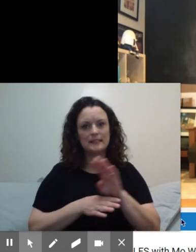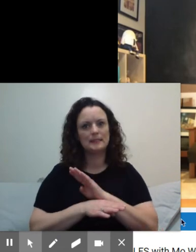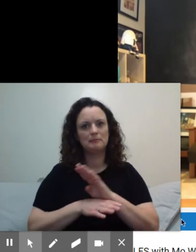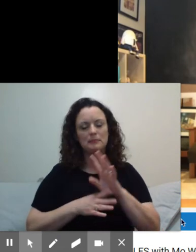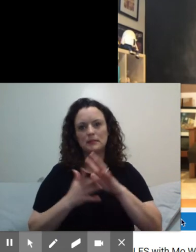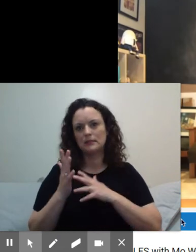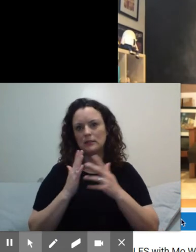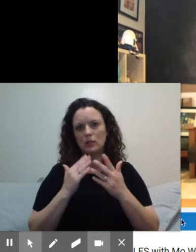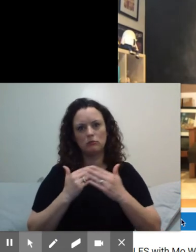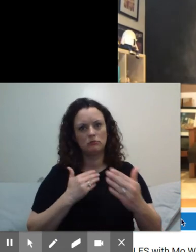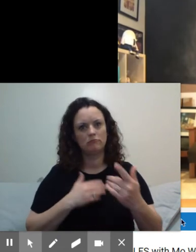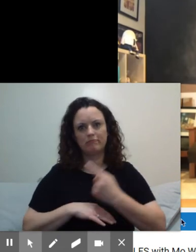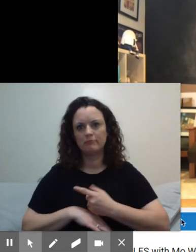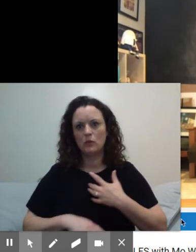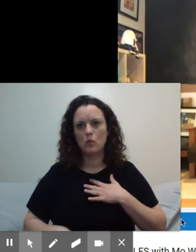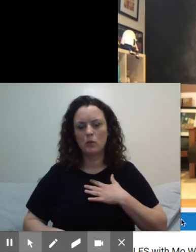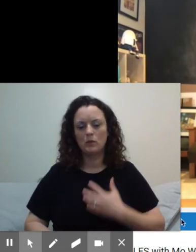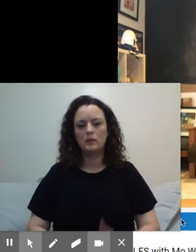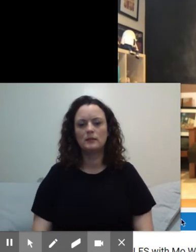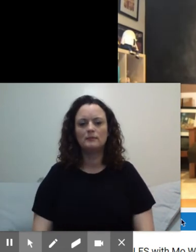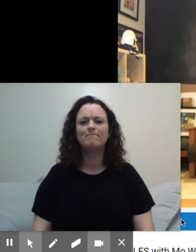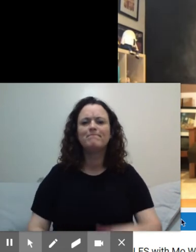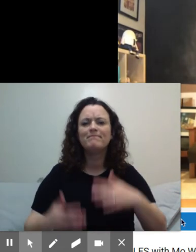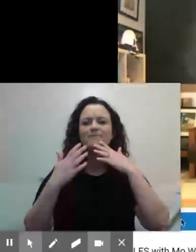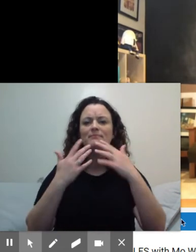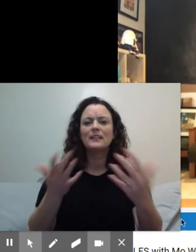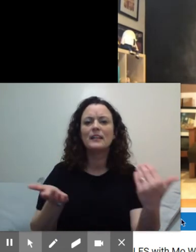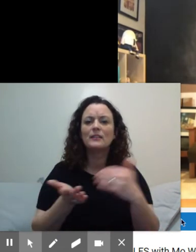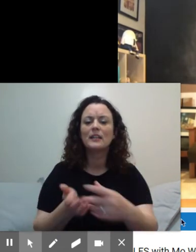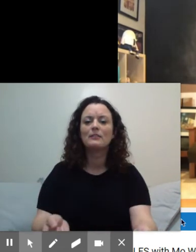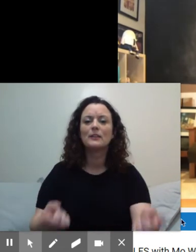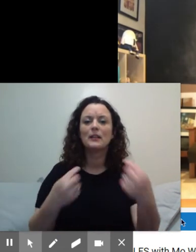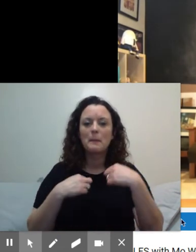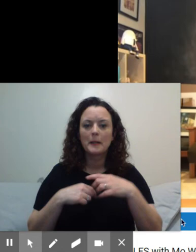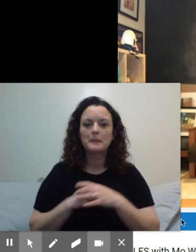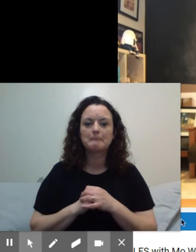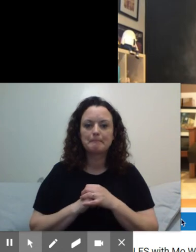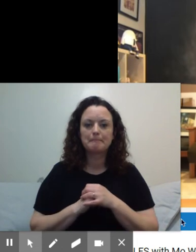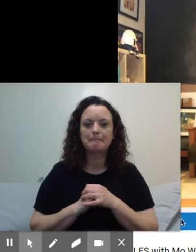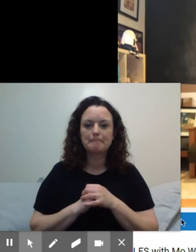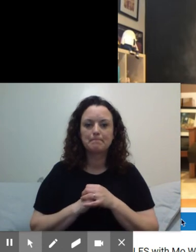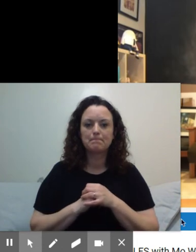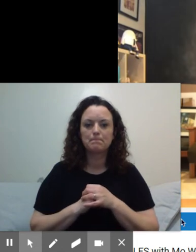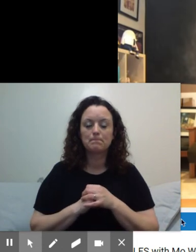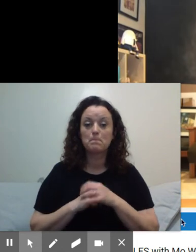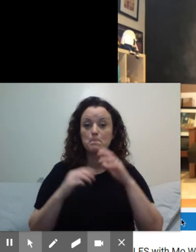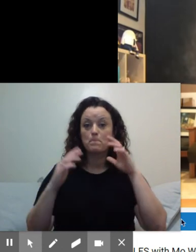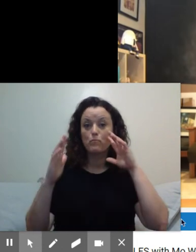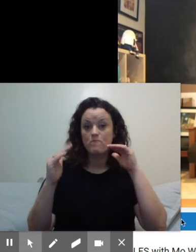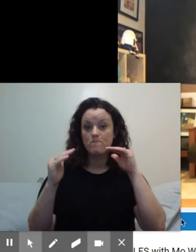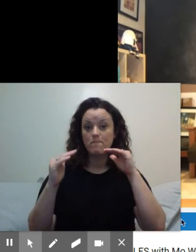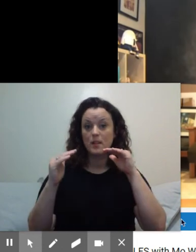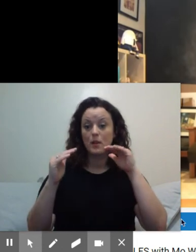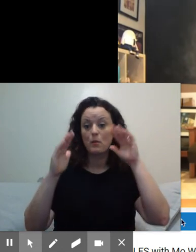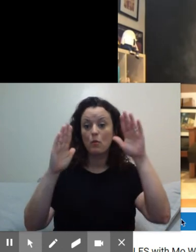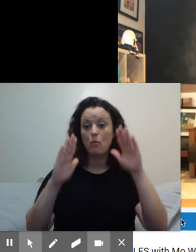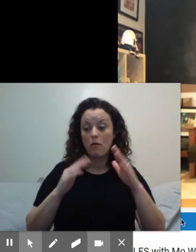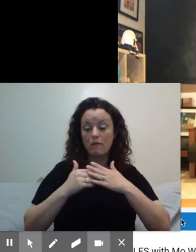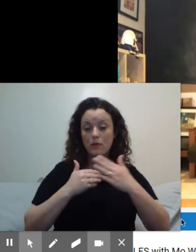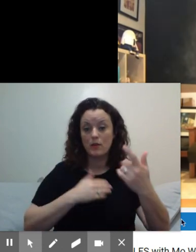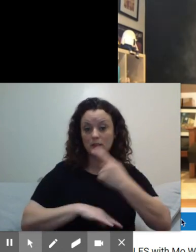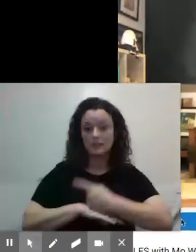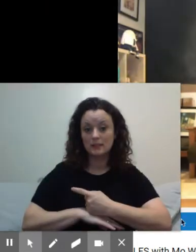schedule. I want to thank you again for coming out. I hope you have a great rest of your day.